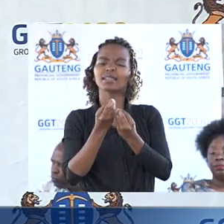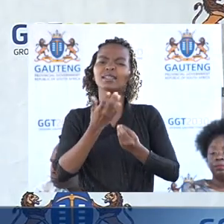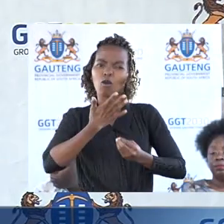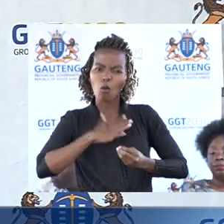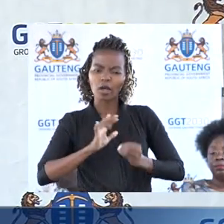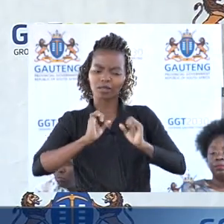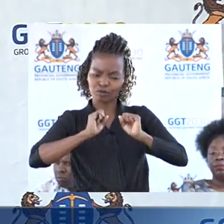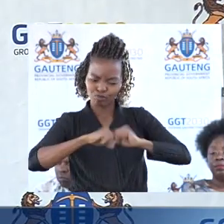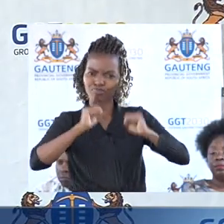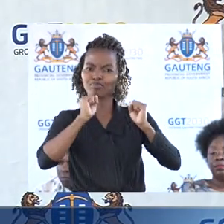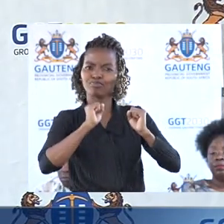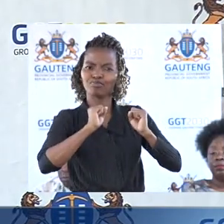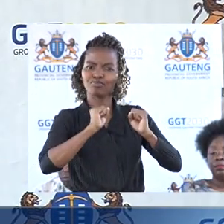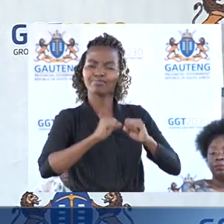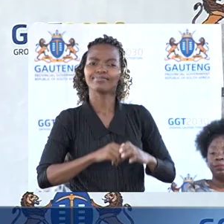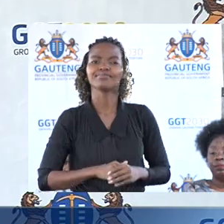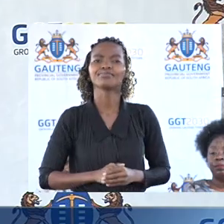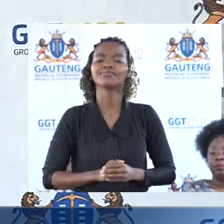confirm.